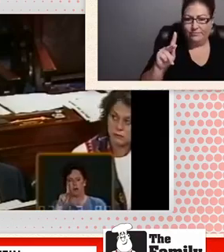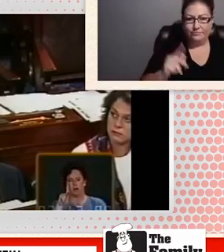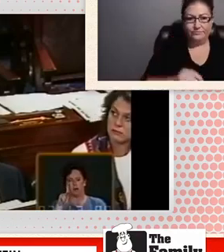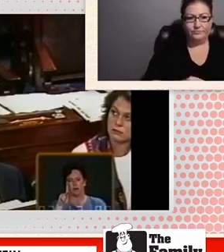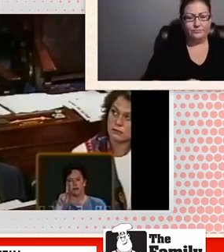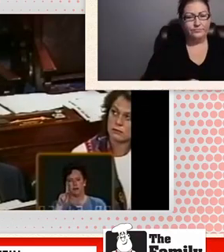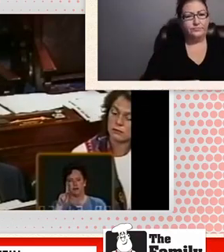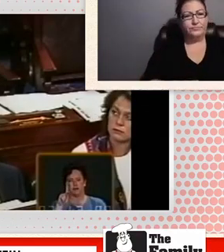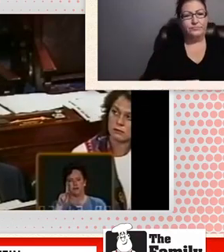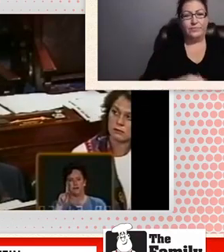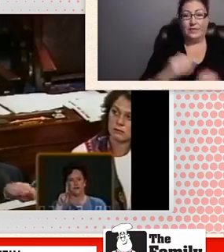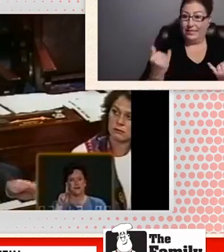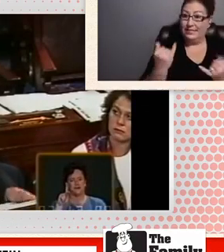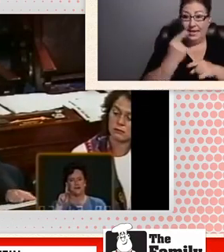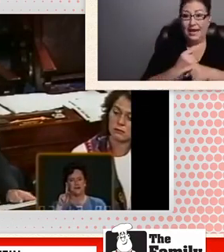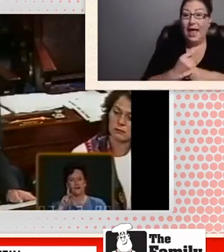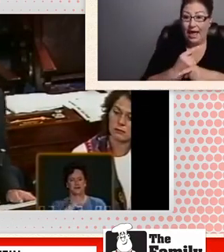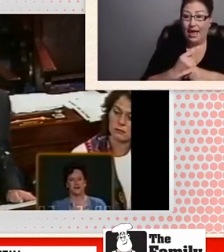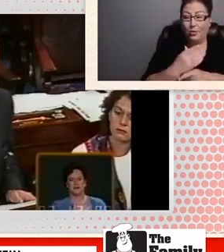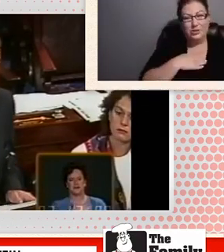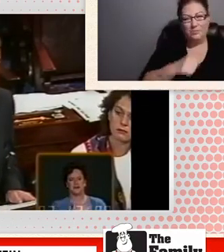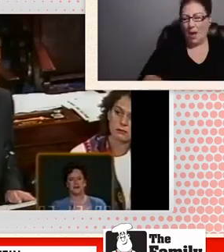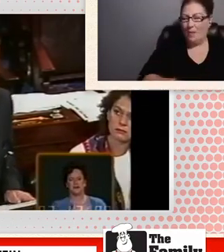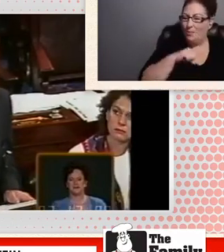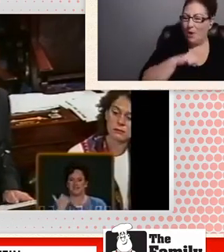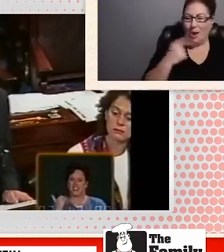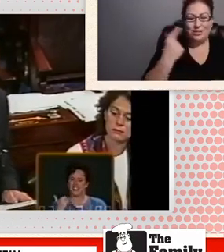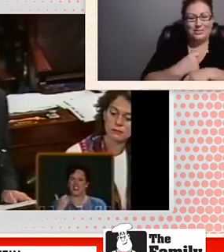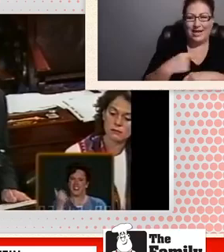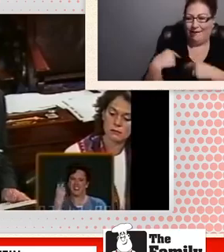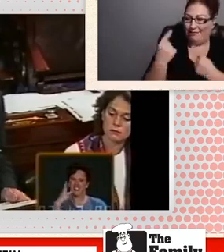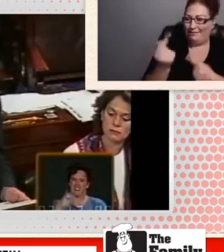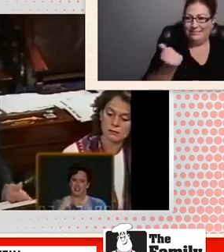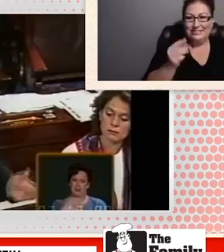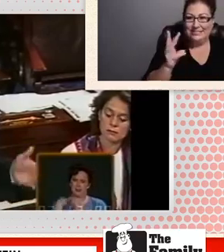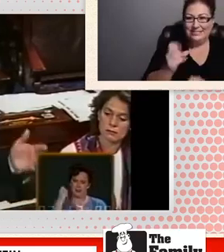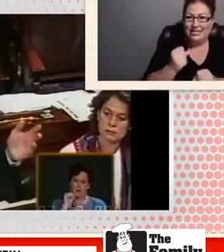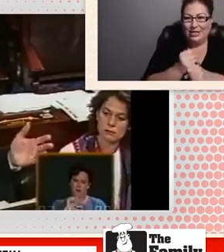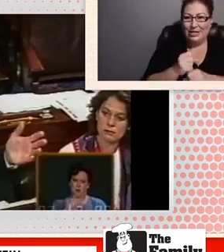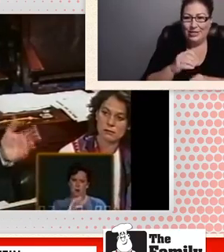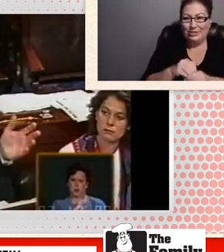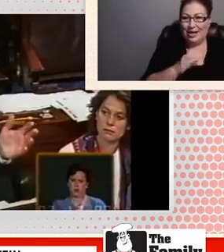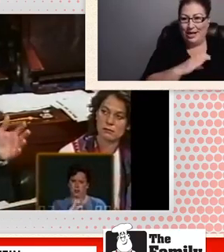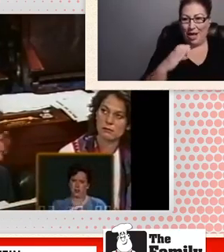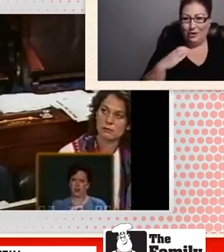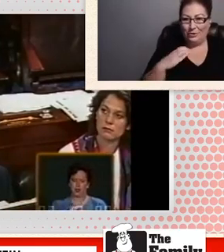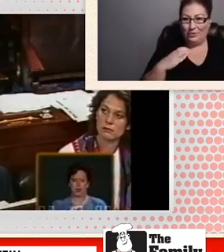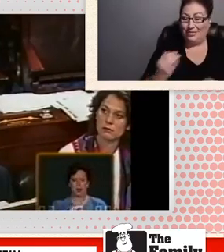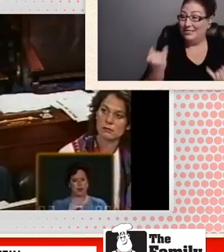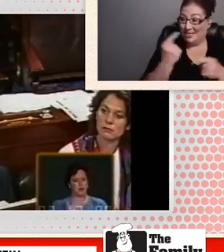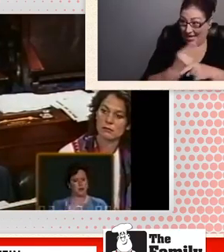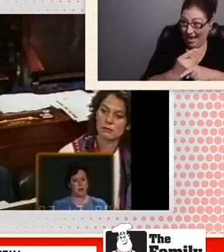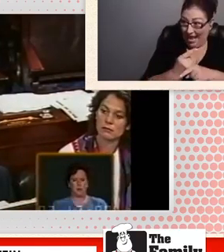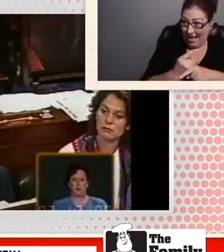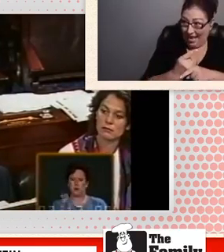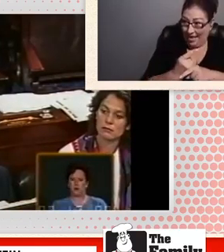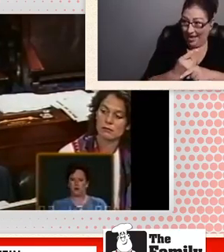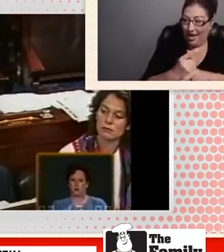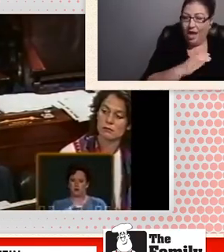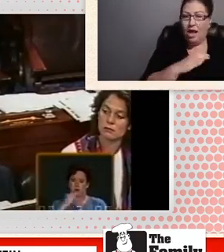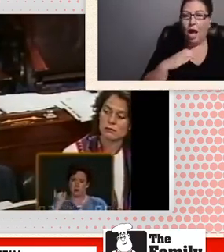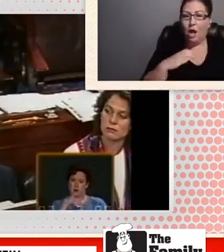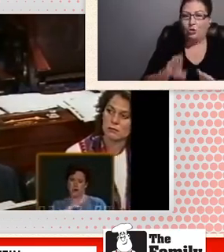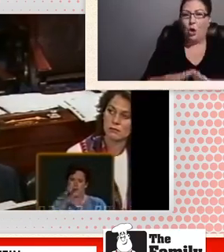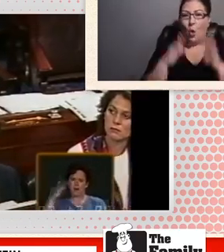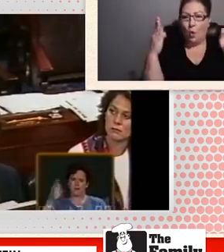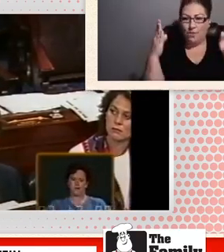that today was my proudest day in 16 years in Congress. That today Congress opens the doors to